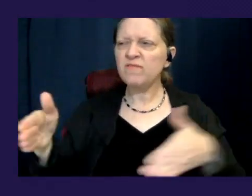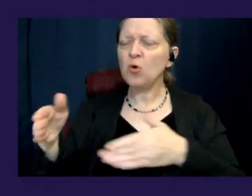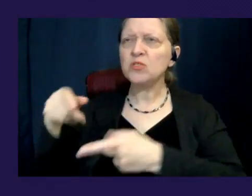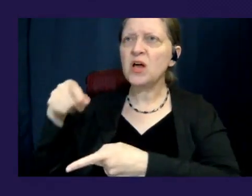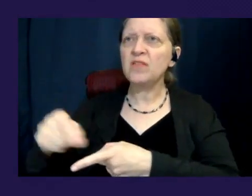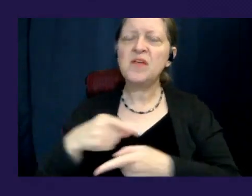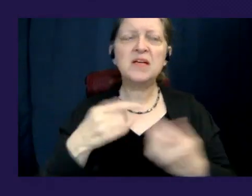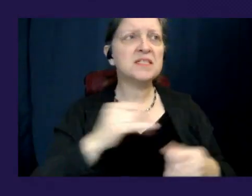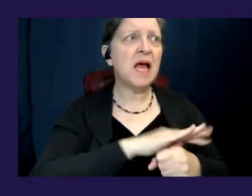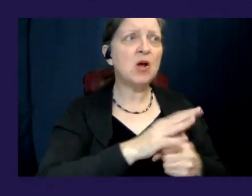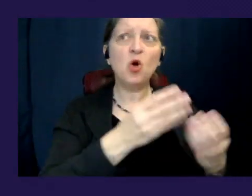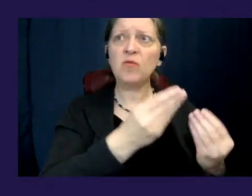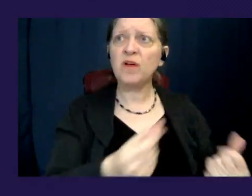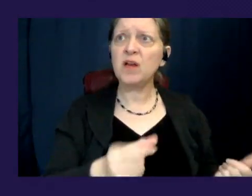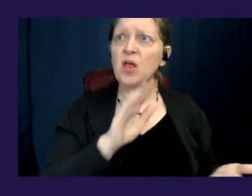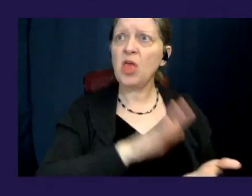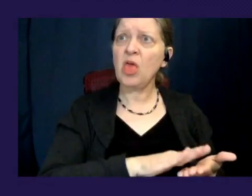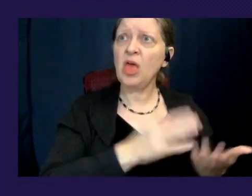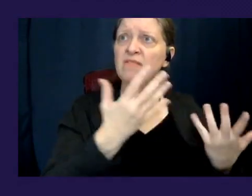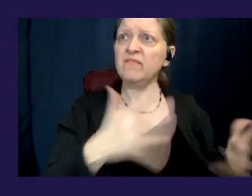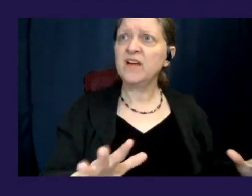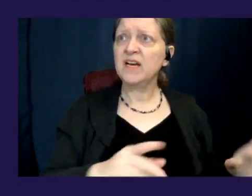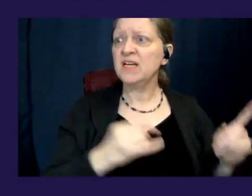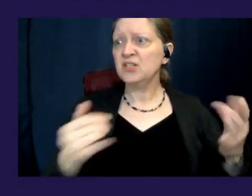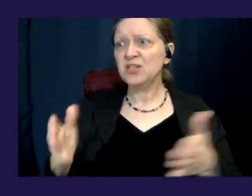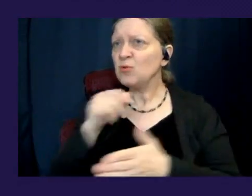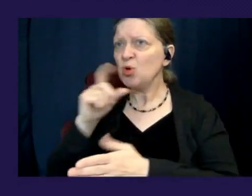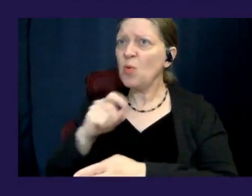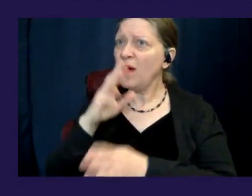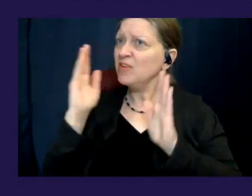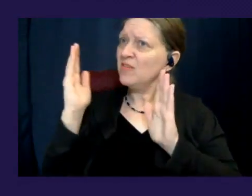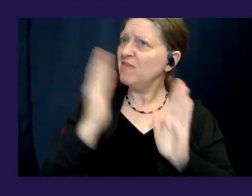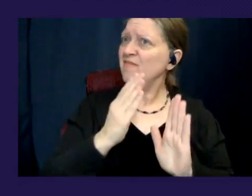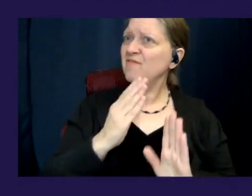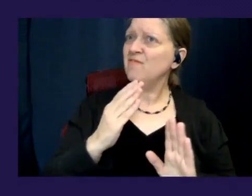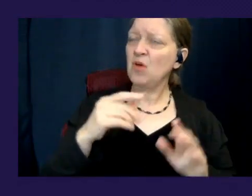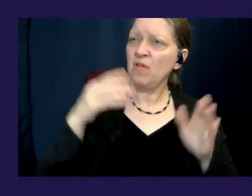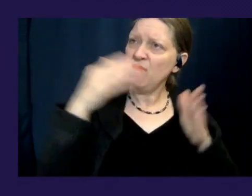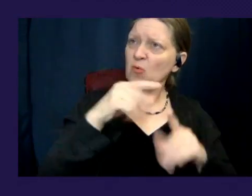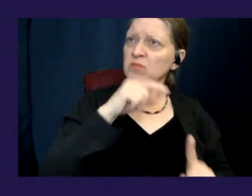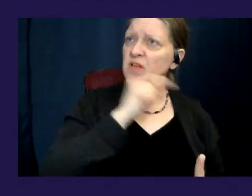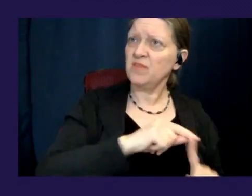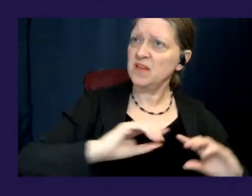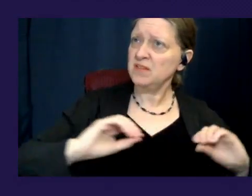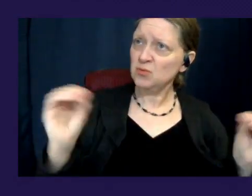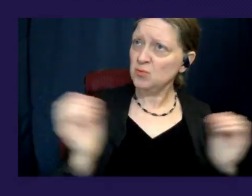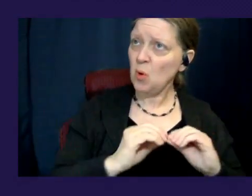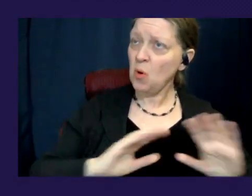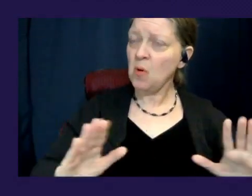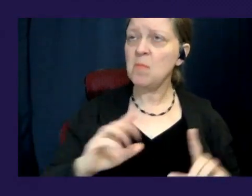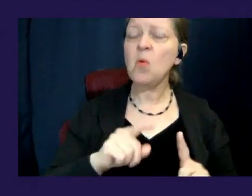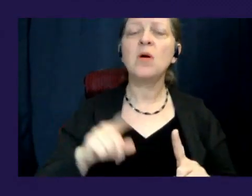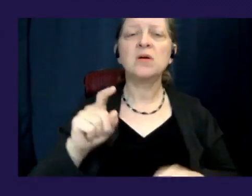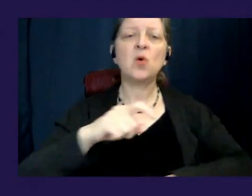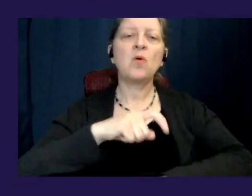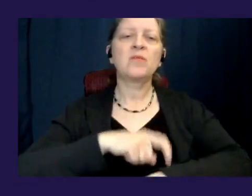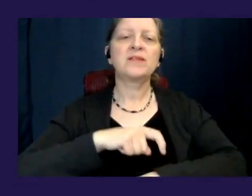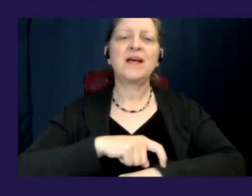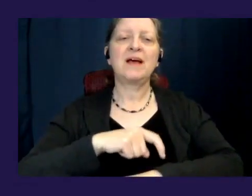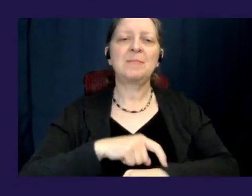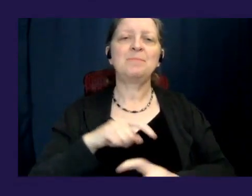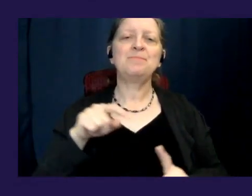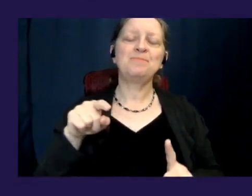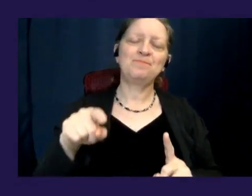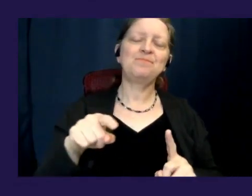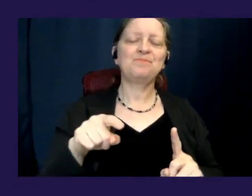on this? So the timeliness of when information is passed along, even if it seems far away, we saw that ended up having that influence. But yeah, I